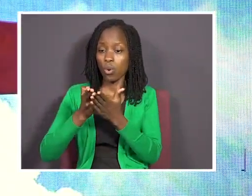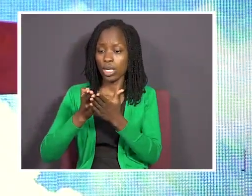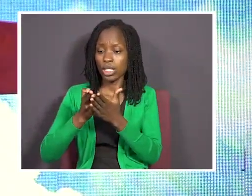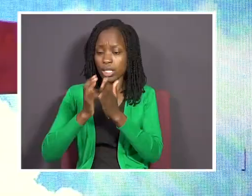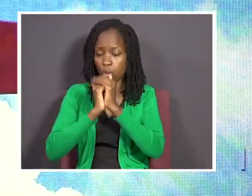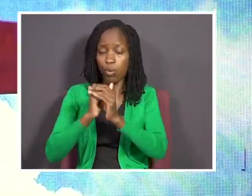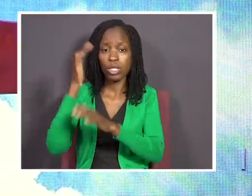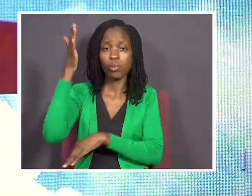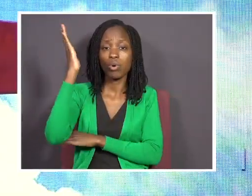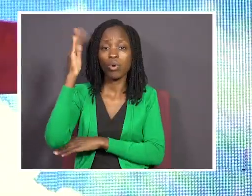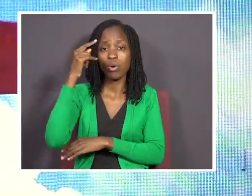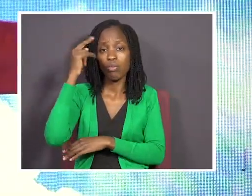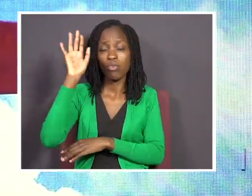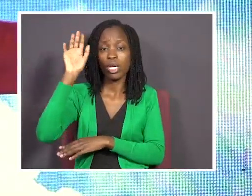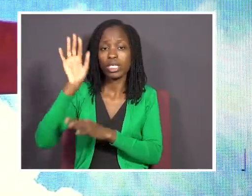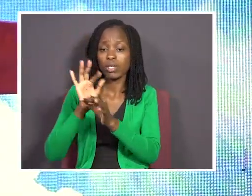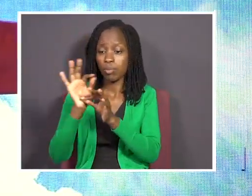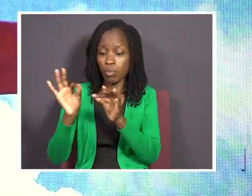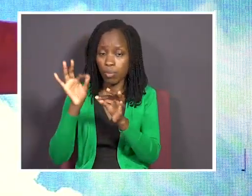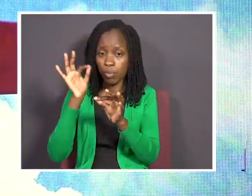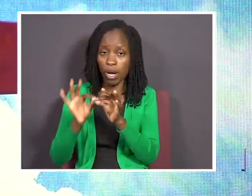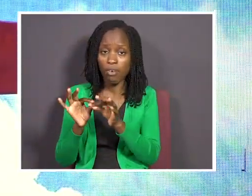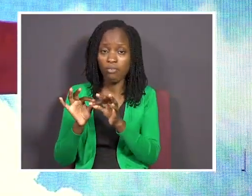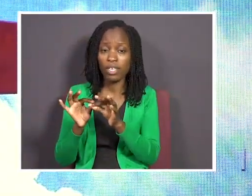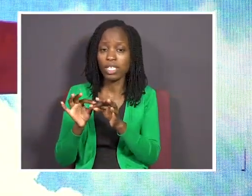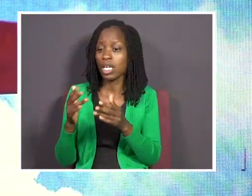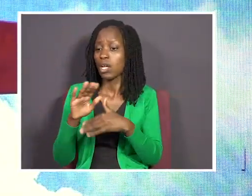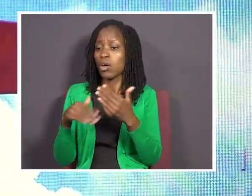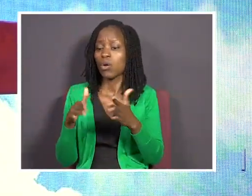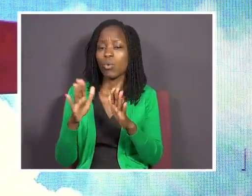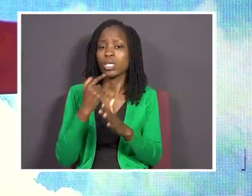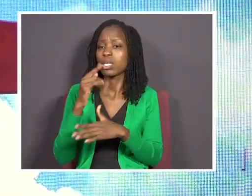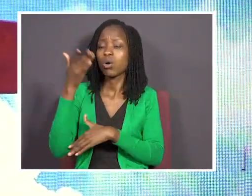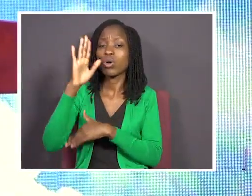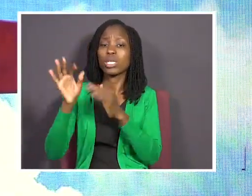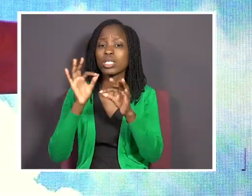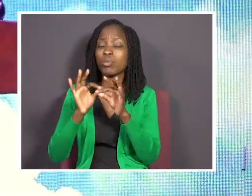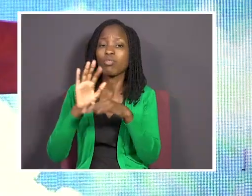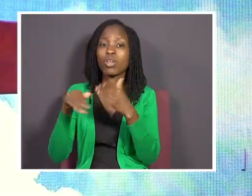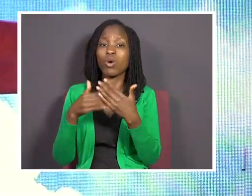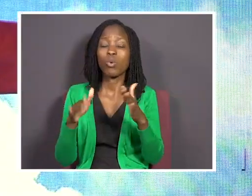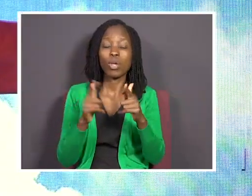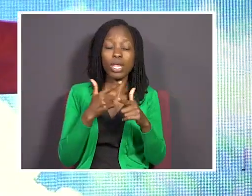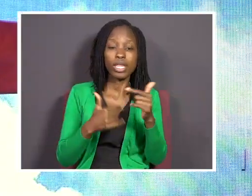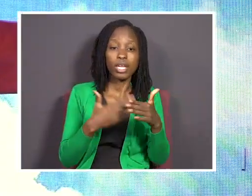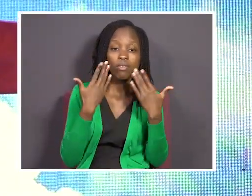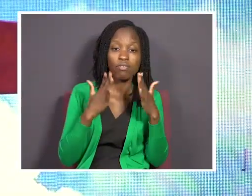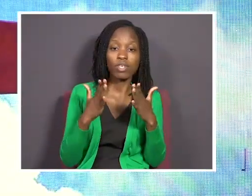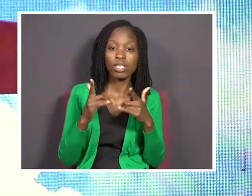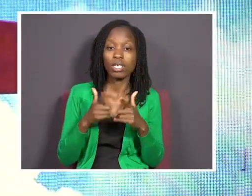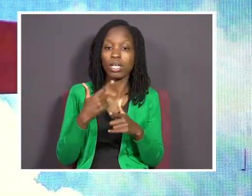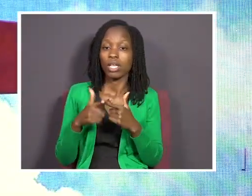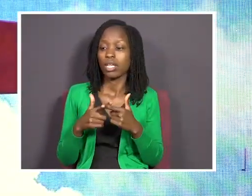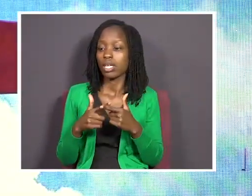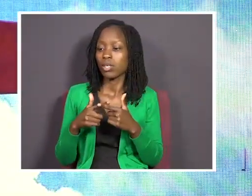for, you know, for his perfection in every way, that God is perfect in every way, and thereafter you are fretting